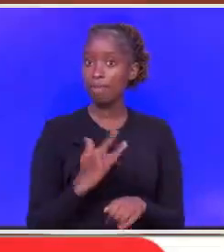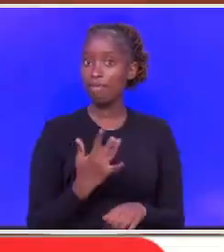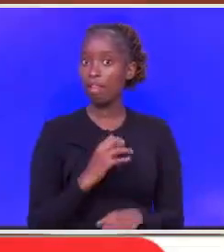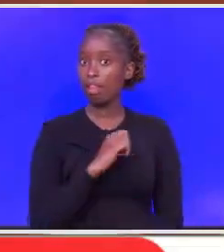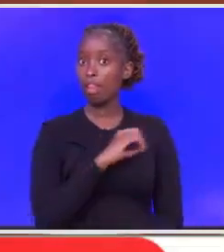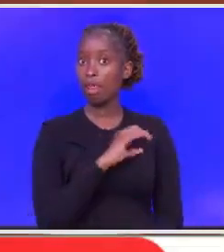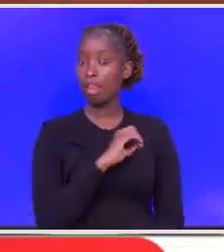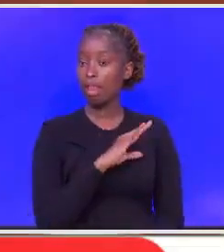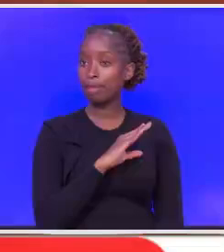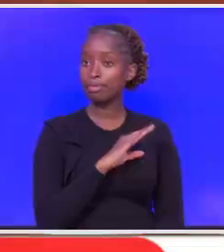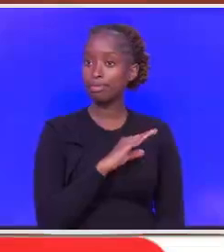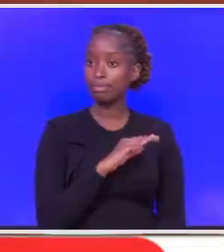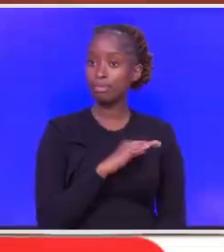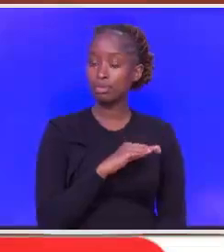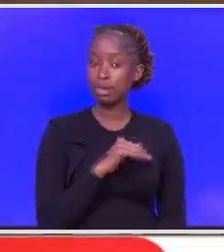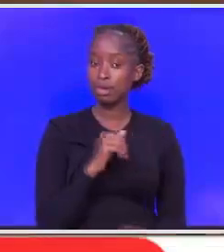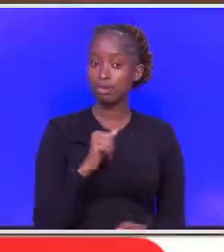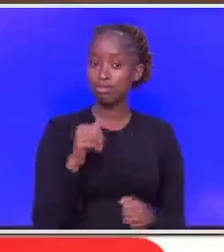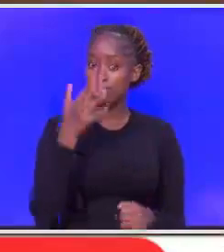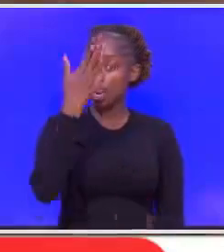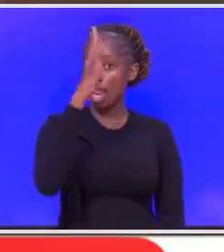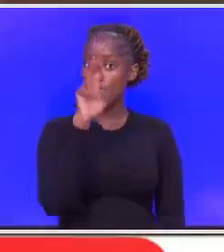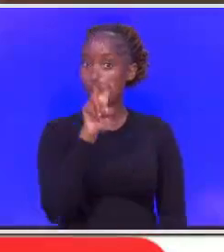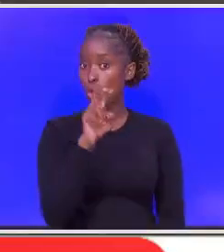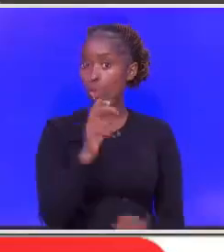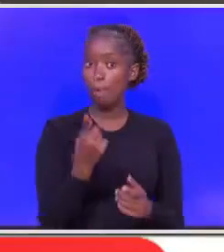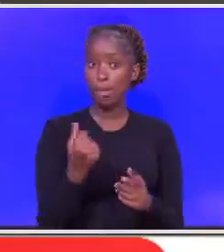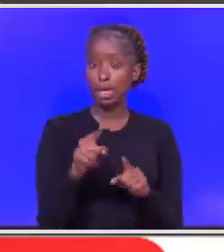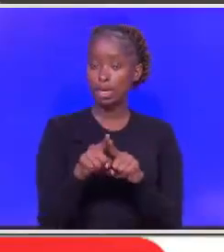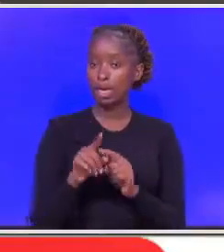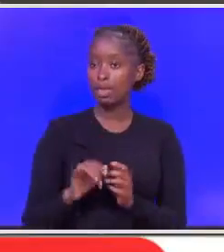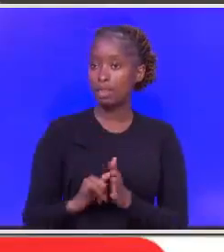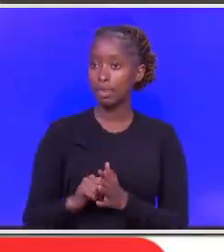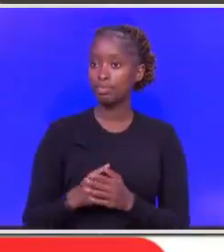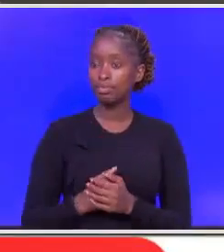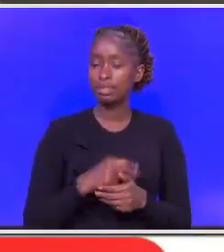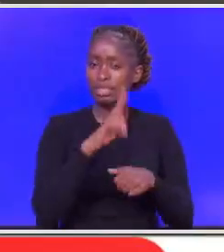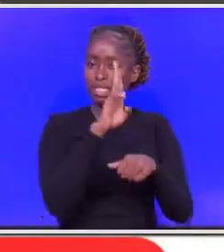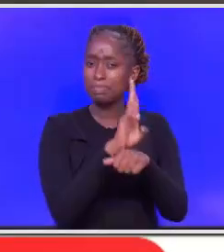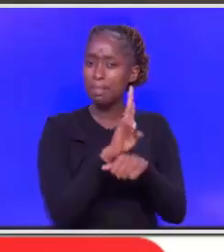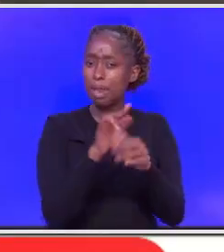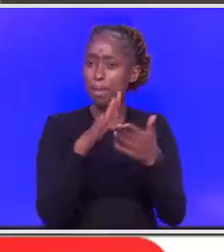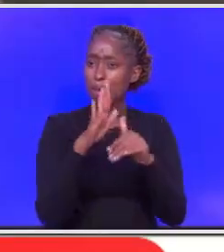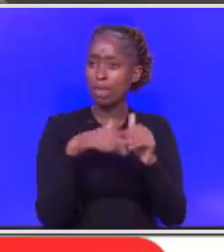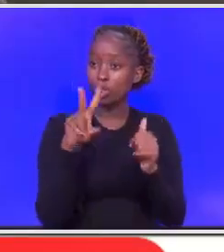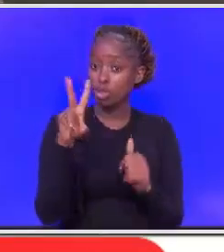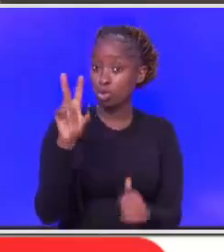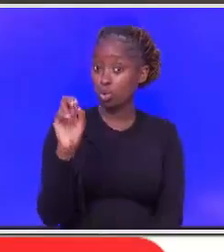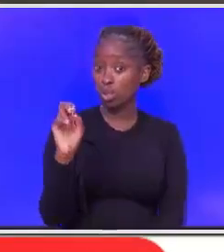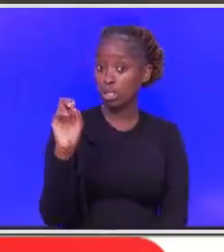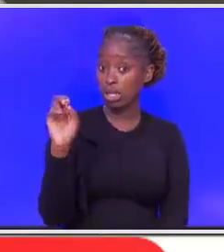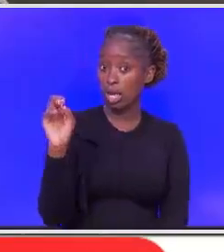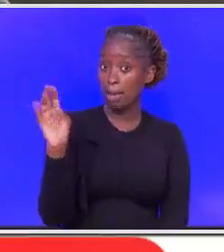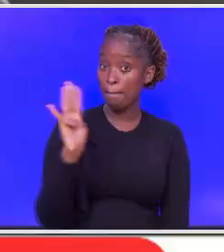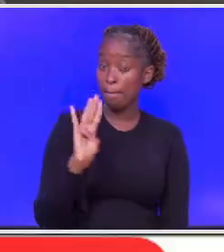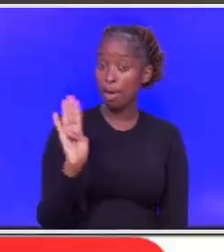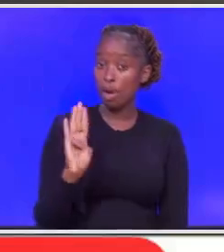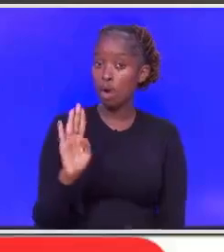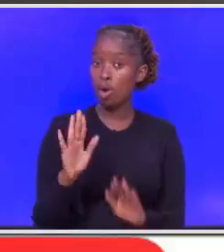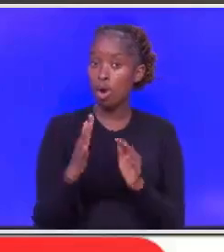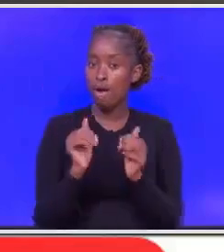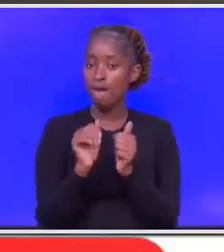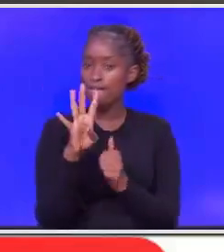the name of God, I've never seen money like this. Yeah. Expending more than 20 billion, more than 40 billion, 27